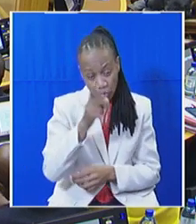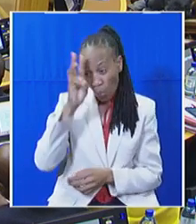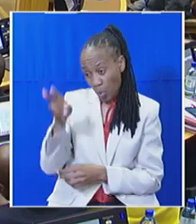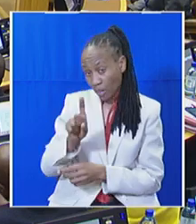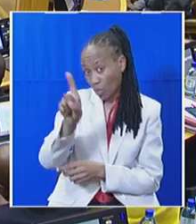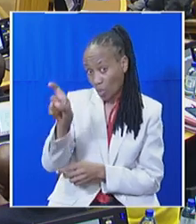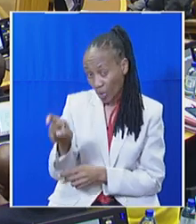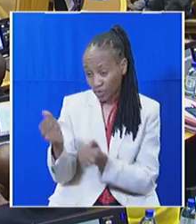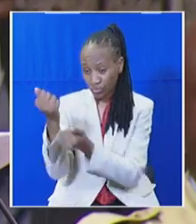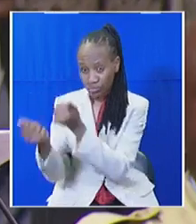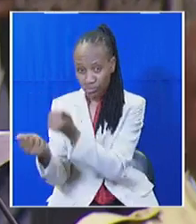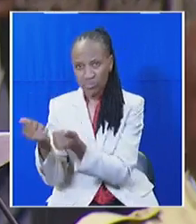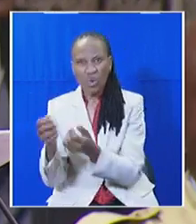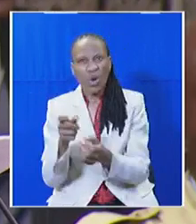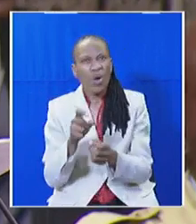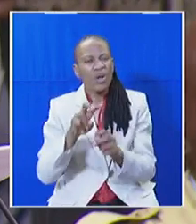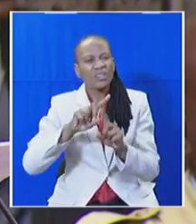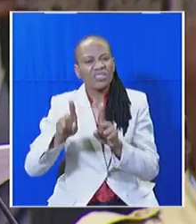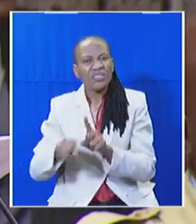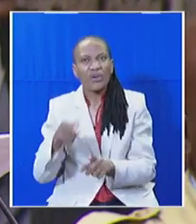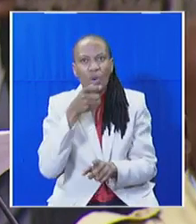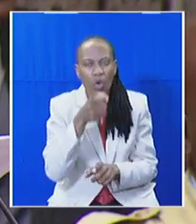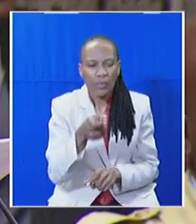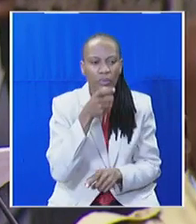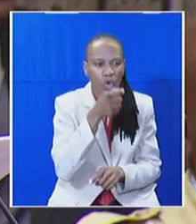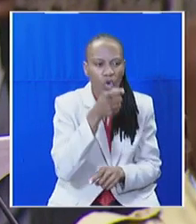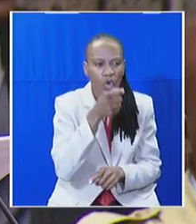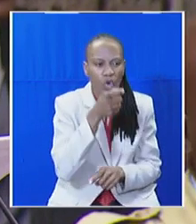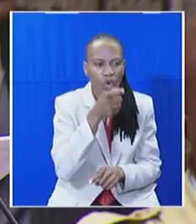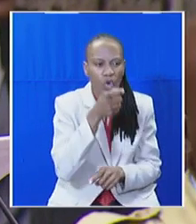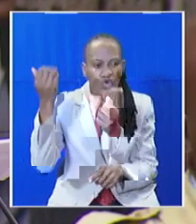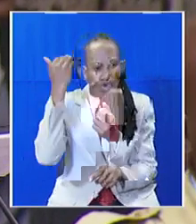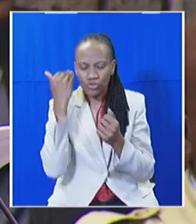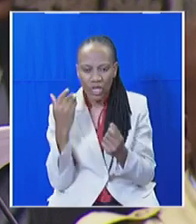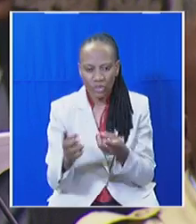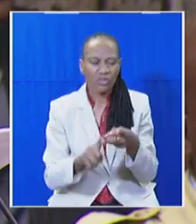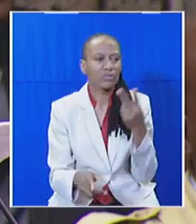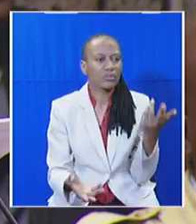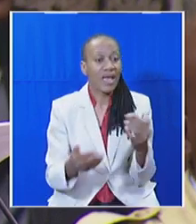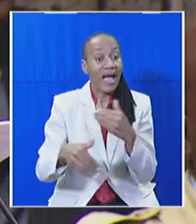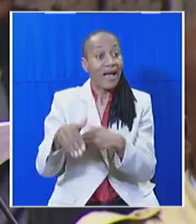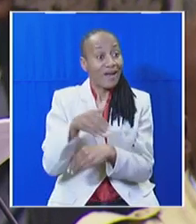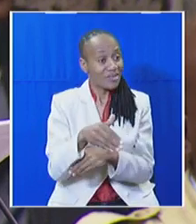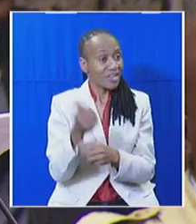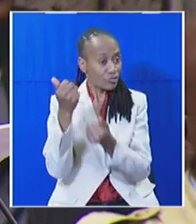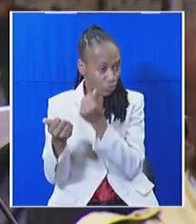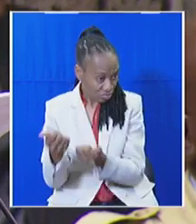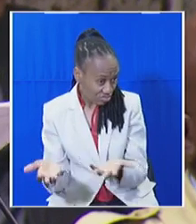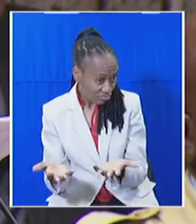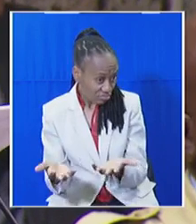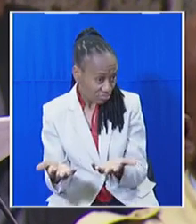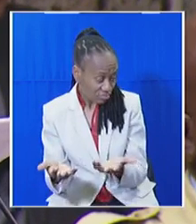of unwarranted comments that have been made by some judges outside of the courts that might